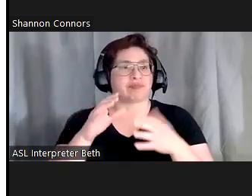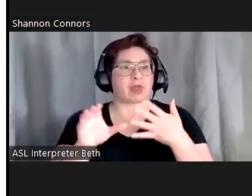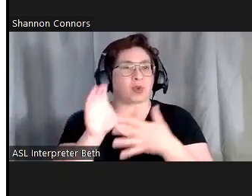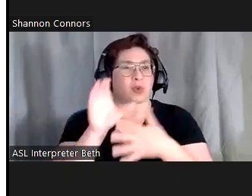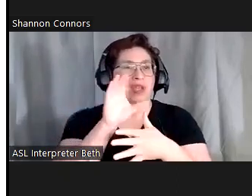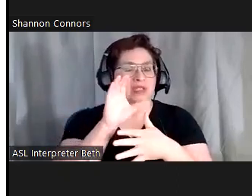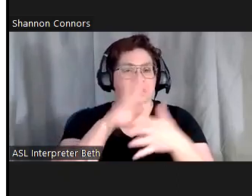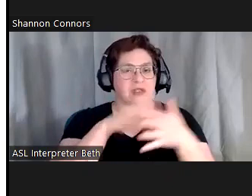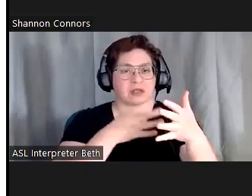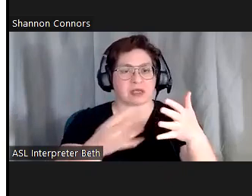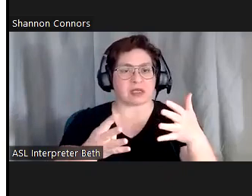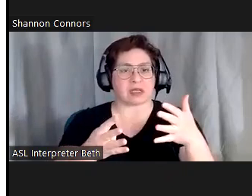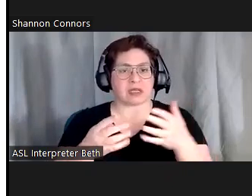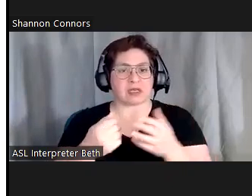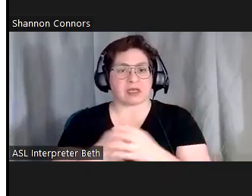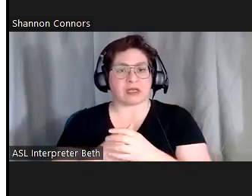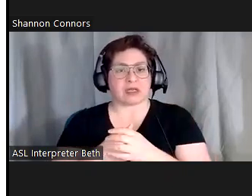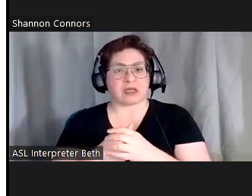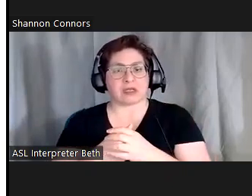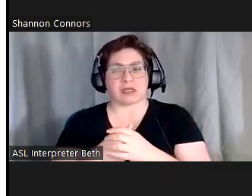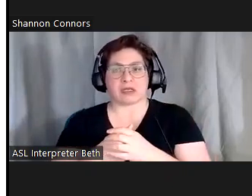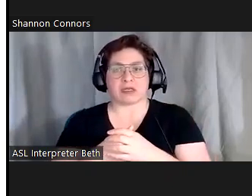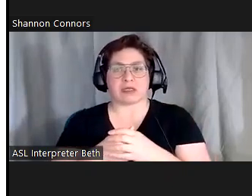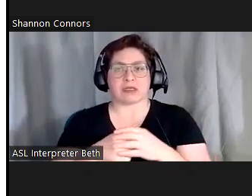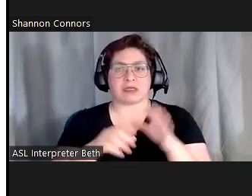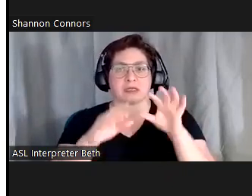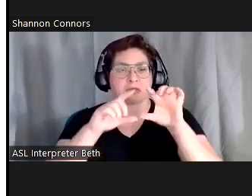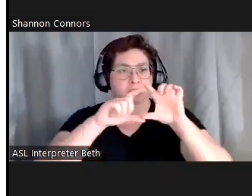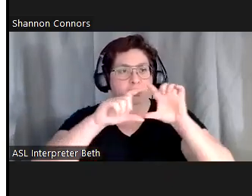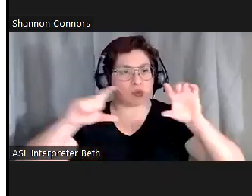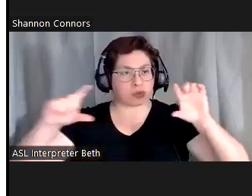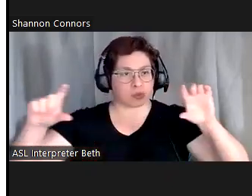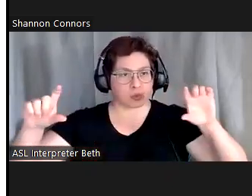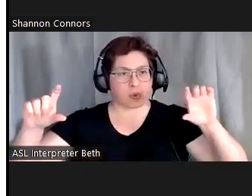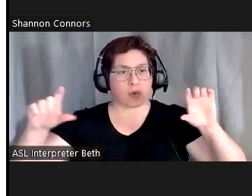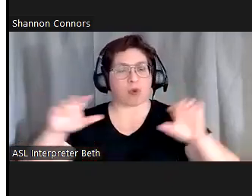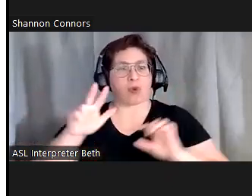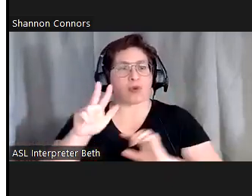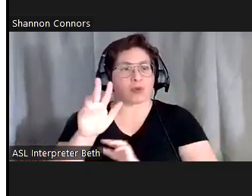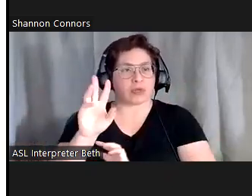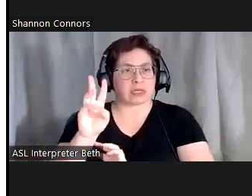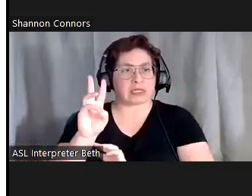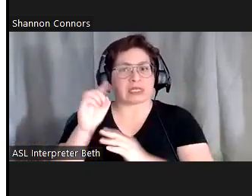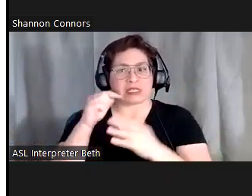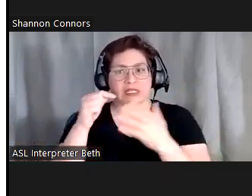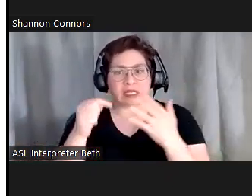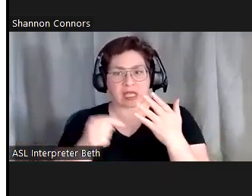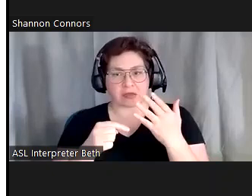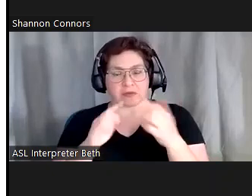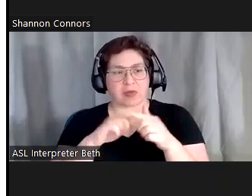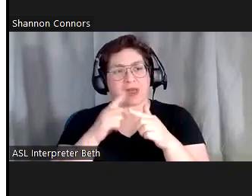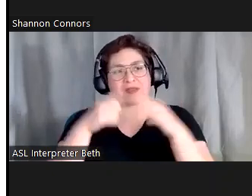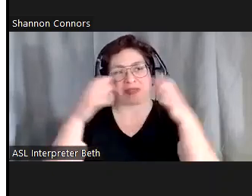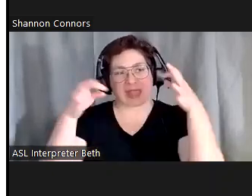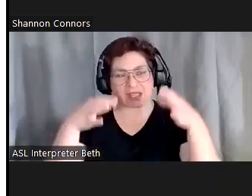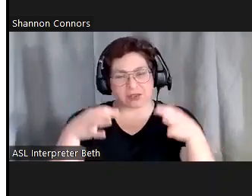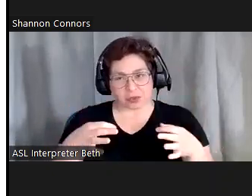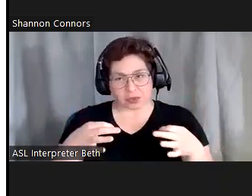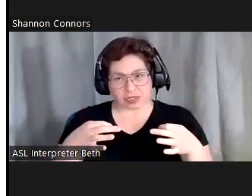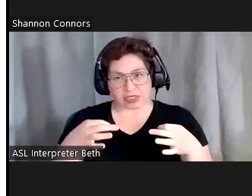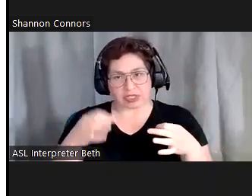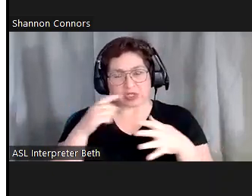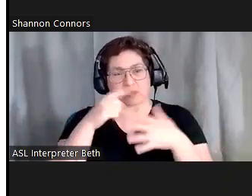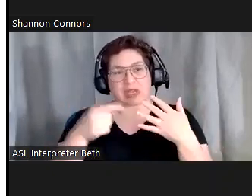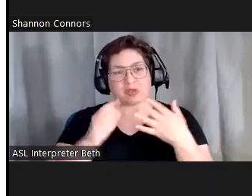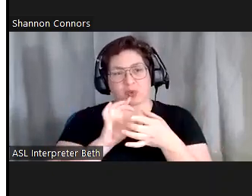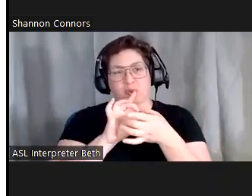real quick. Essentially, we have a row here for each of the 36 attributes. We then describe whether or not that attribute relates